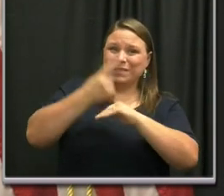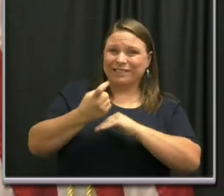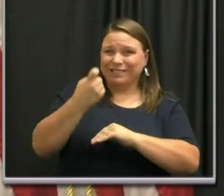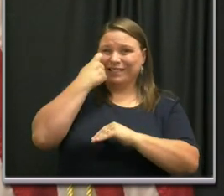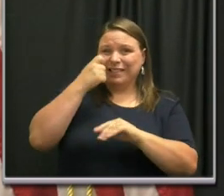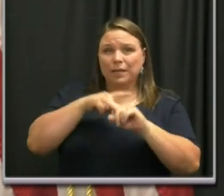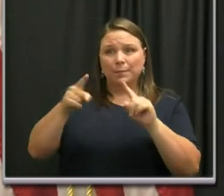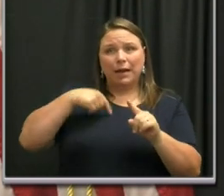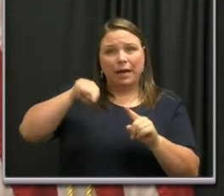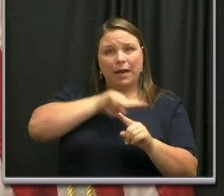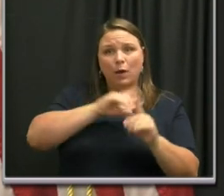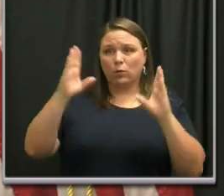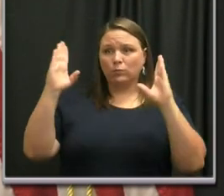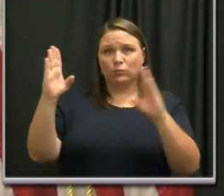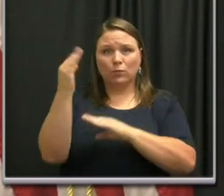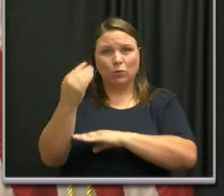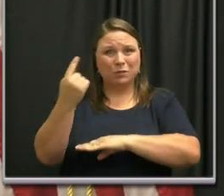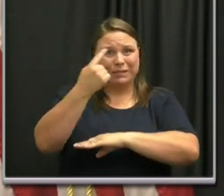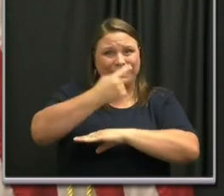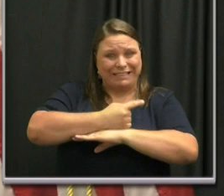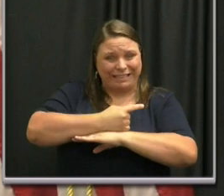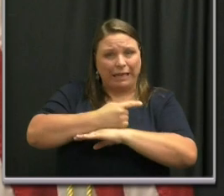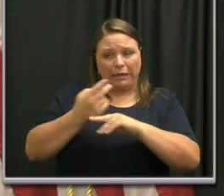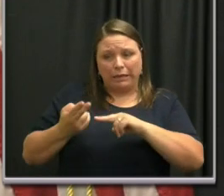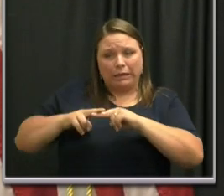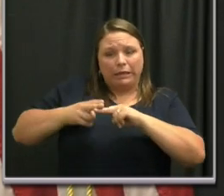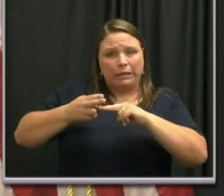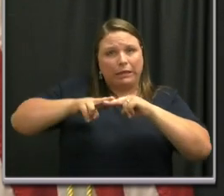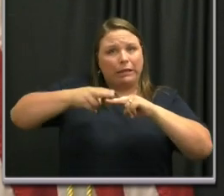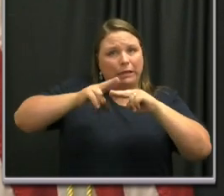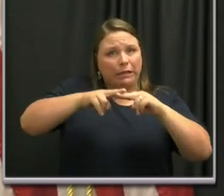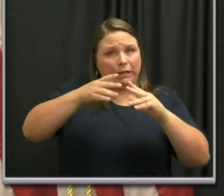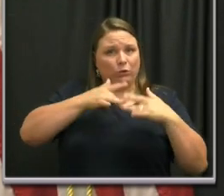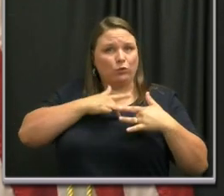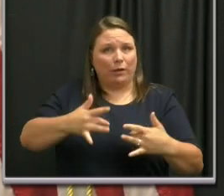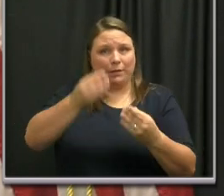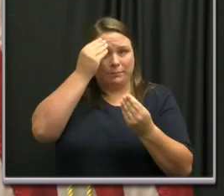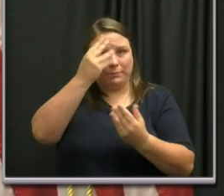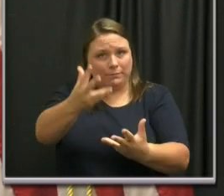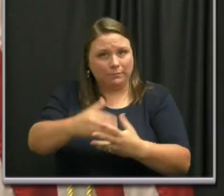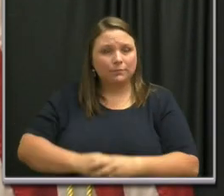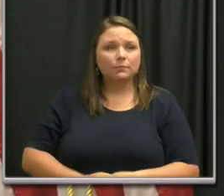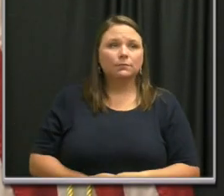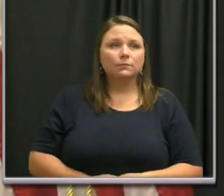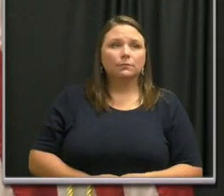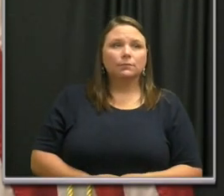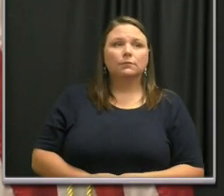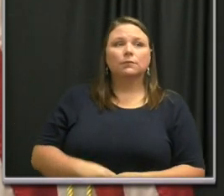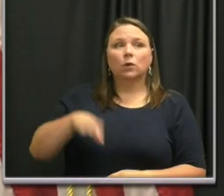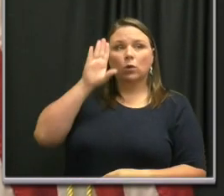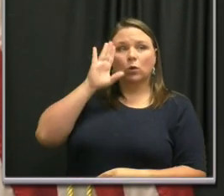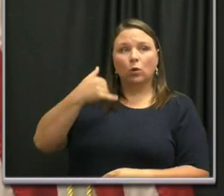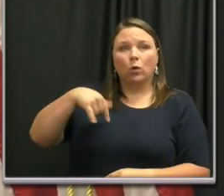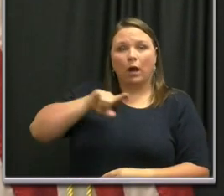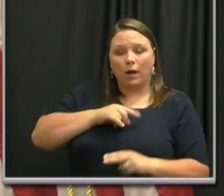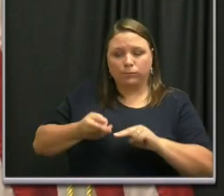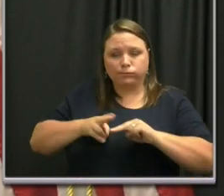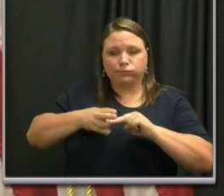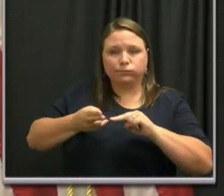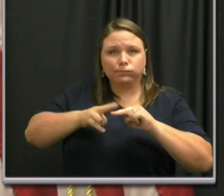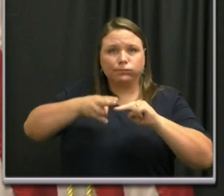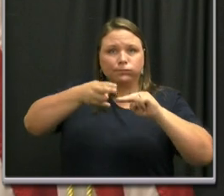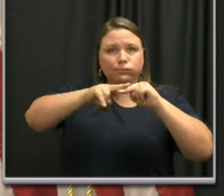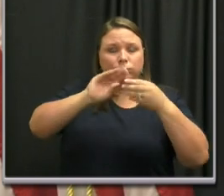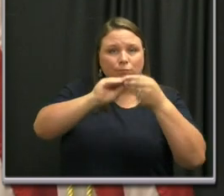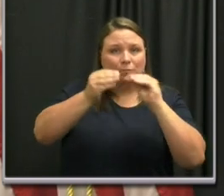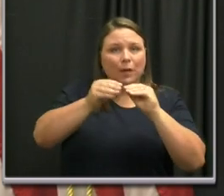is showing a bit slightward upward trend. Now, given the recent uptick in these cases, we